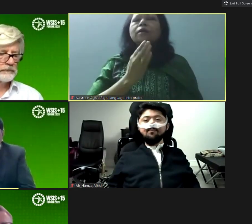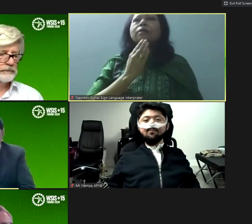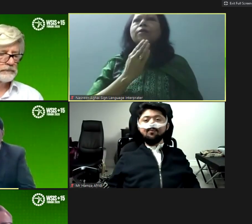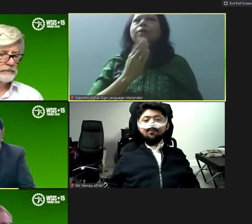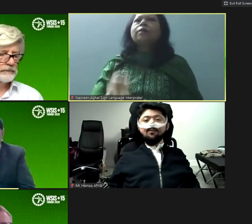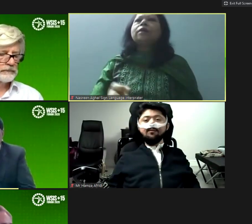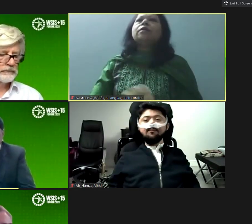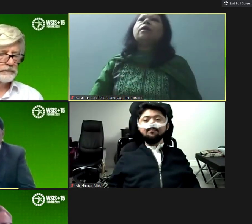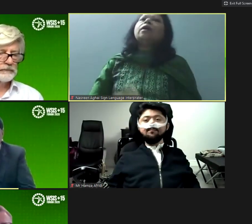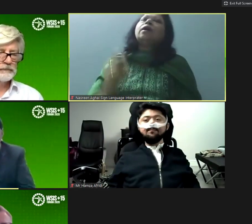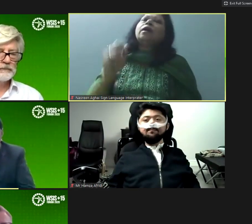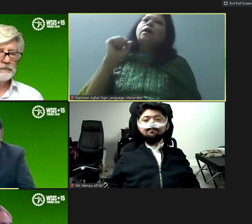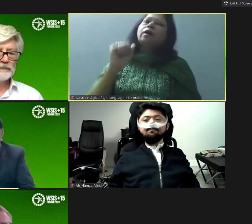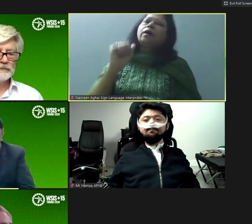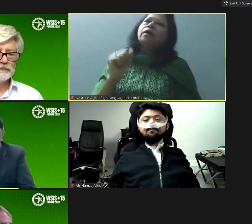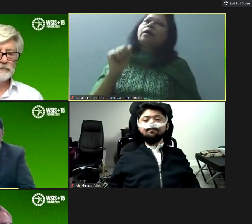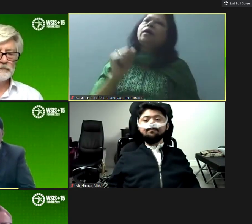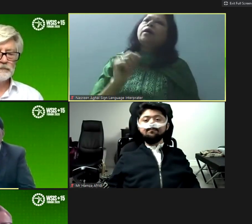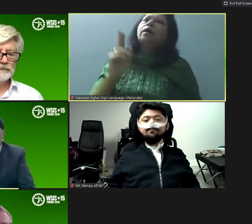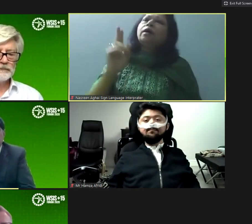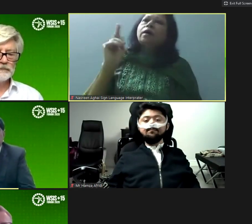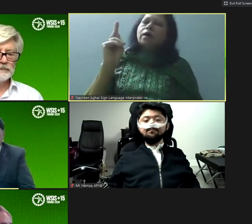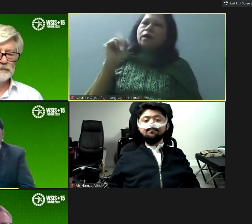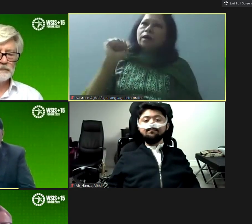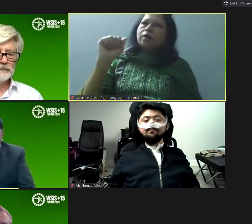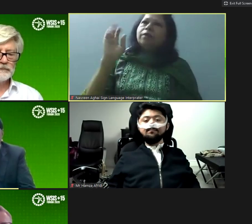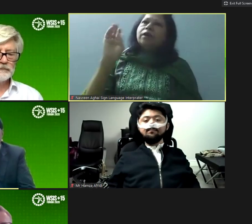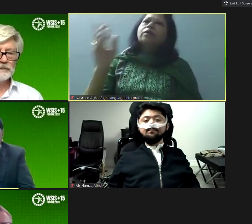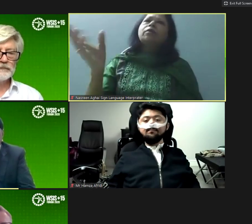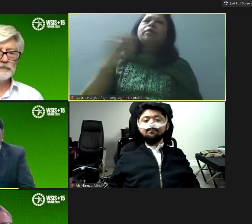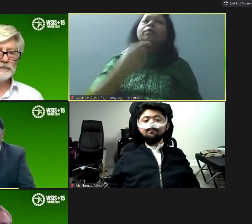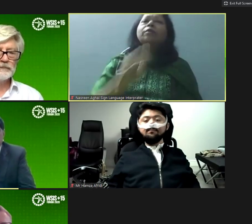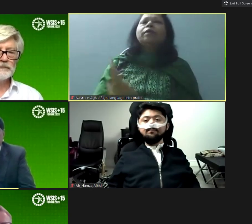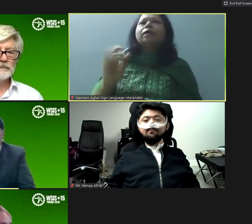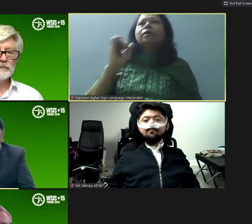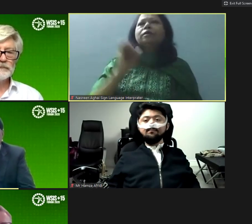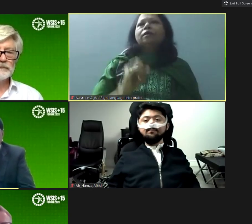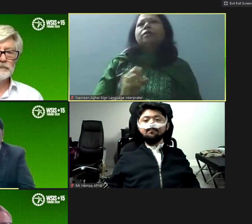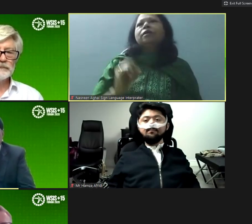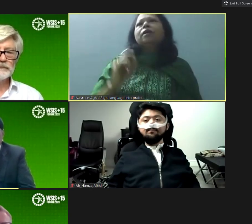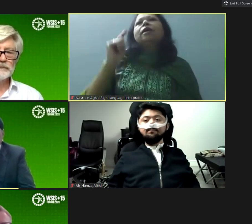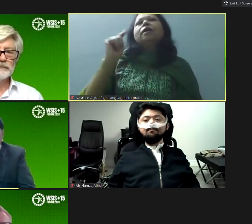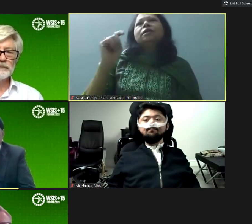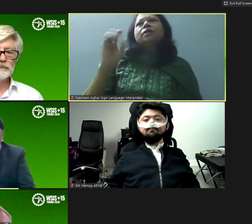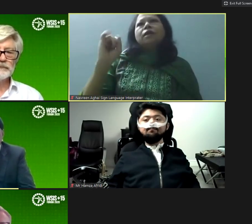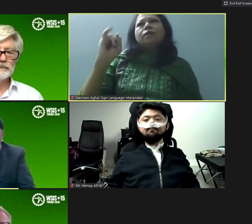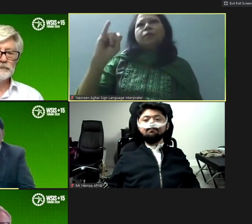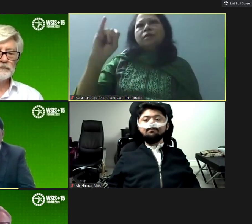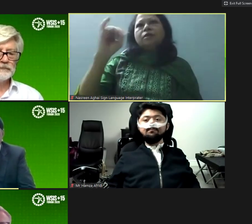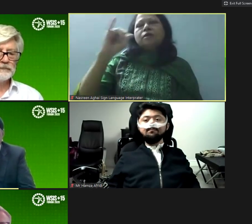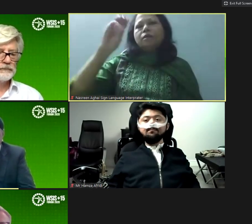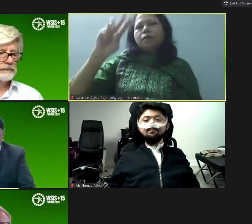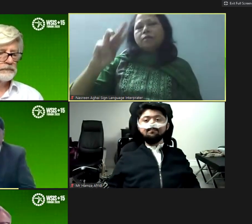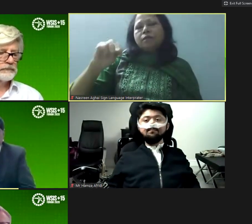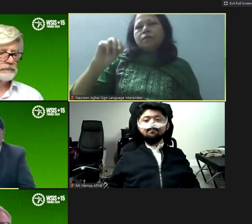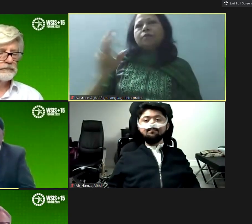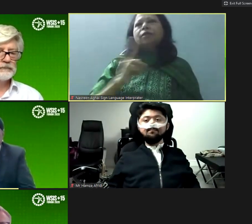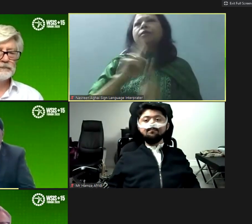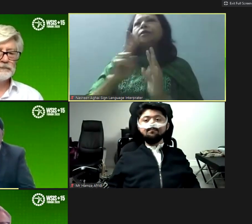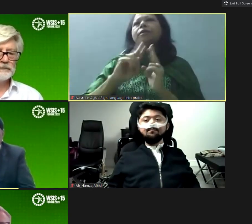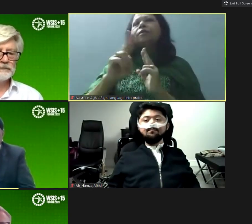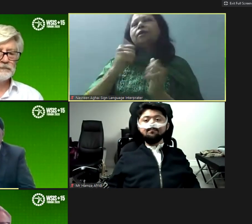Akbar Gardezi, Ms. Gintajli, Professor Tim Unwin, and I look forward to a very productive and useful discussion